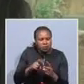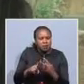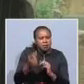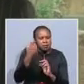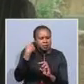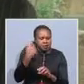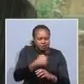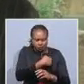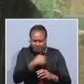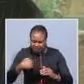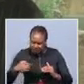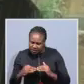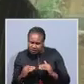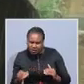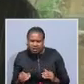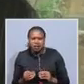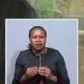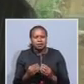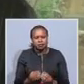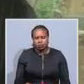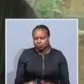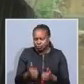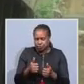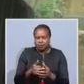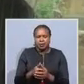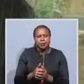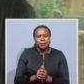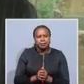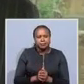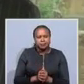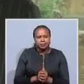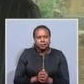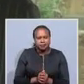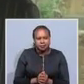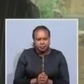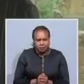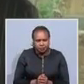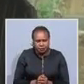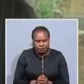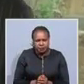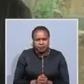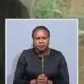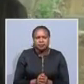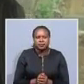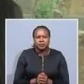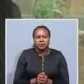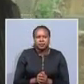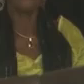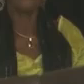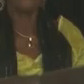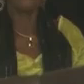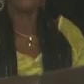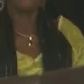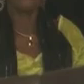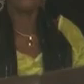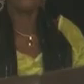Gender Equality and Child Welfare, and a very active parliamentarian.